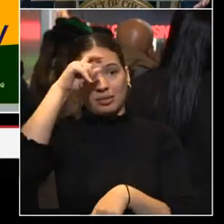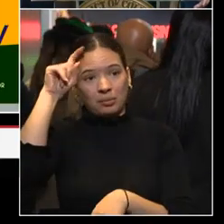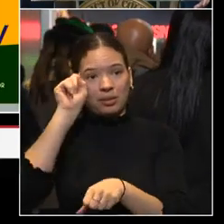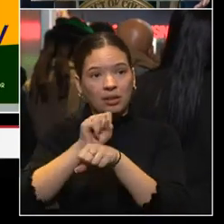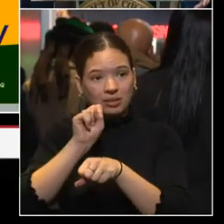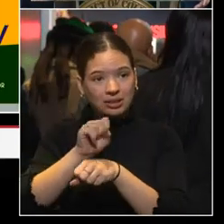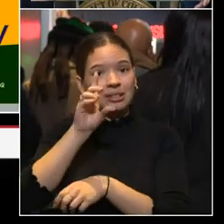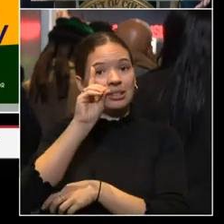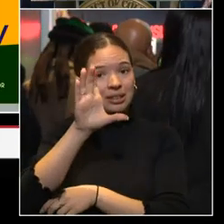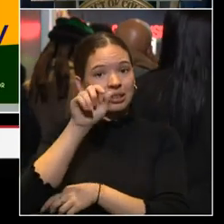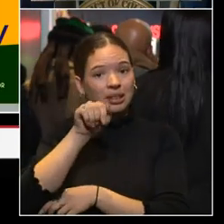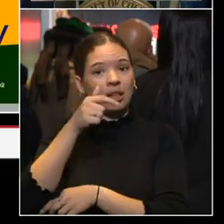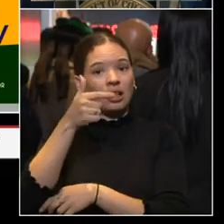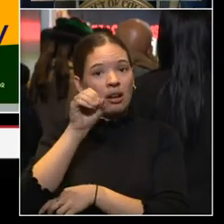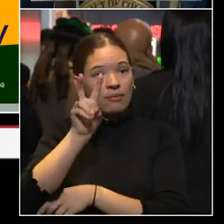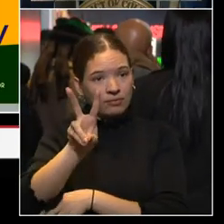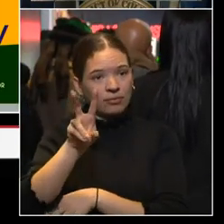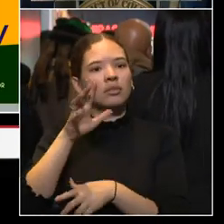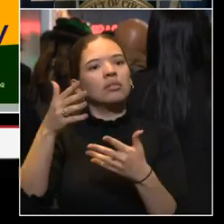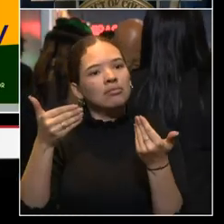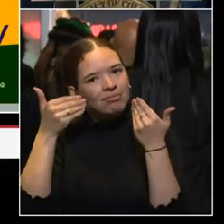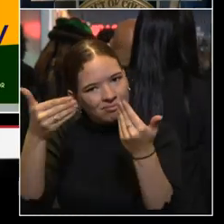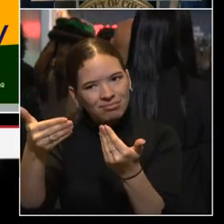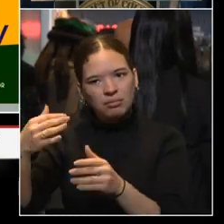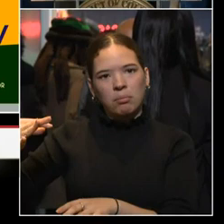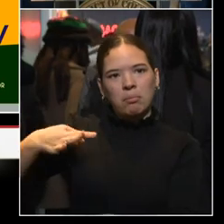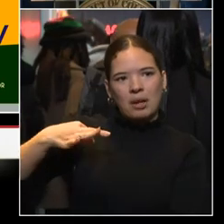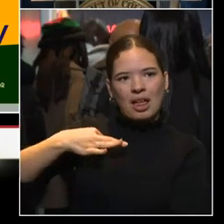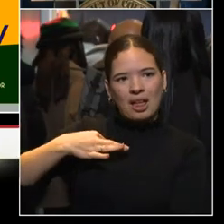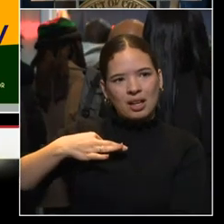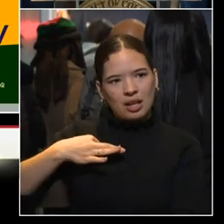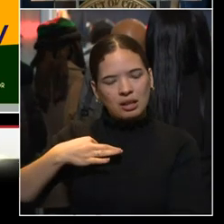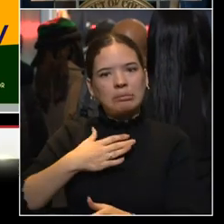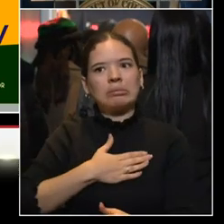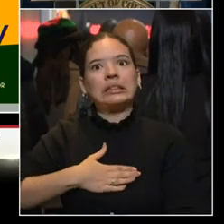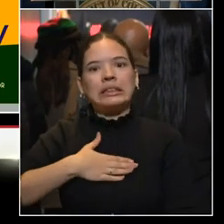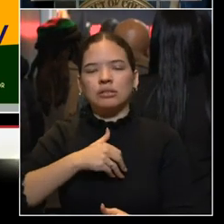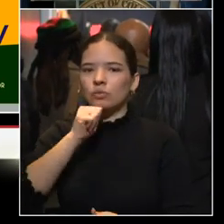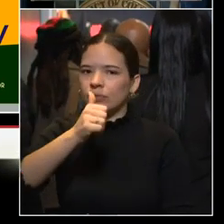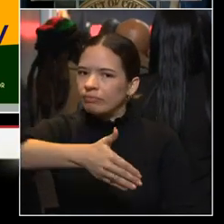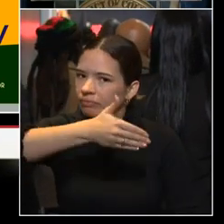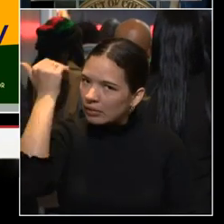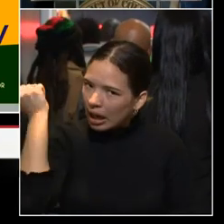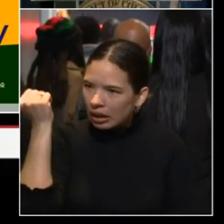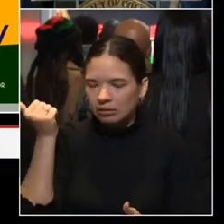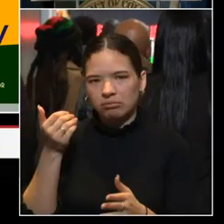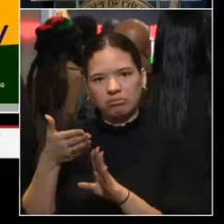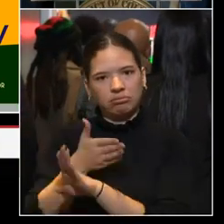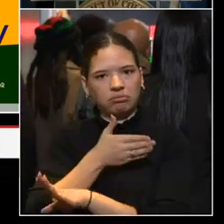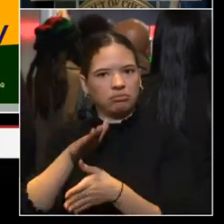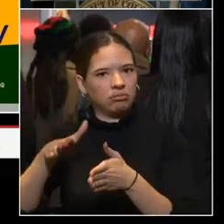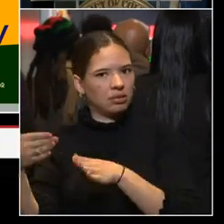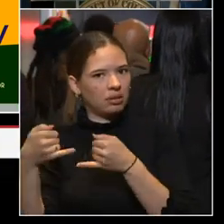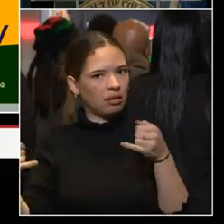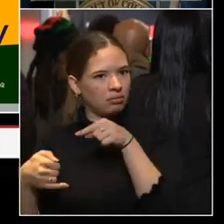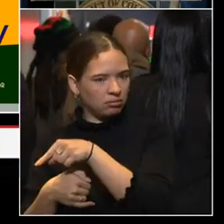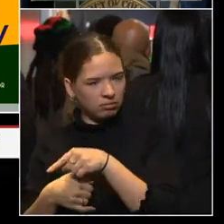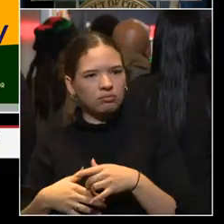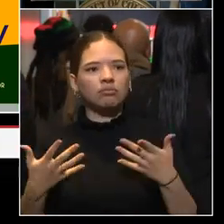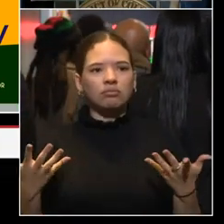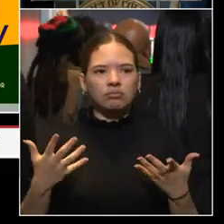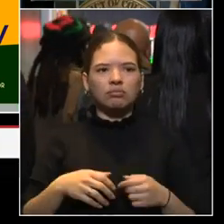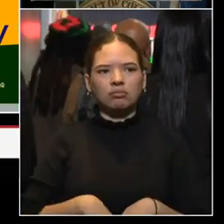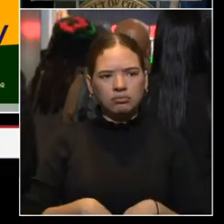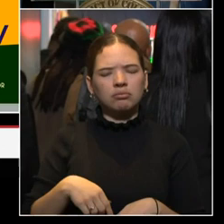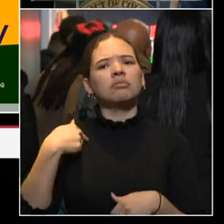Summerjobs.dc.gov. So please do not forget that. The second thing, it was a few years ago, Mayor, when we met, and I remember